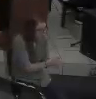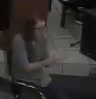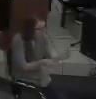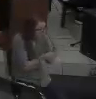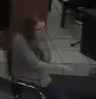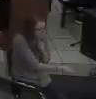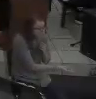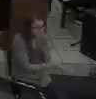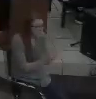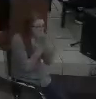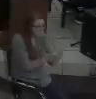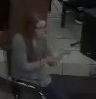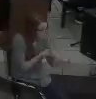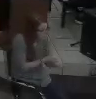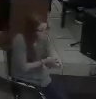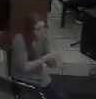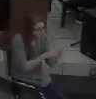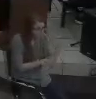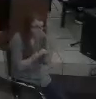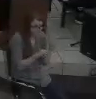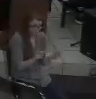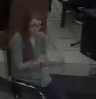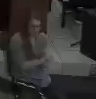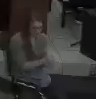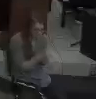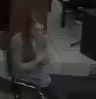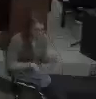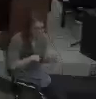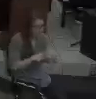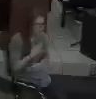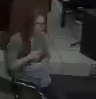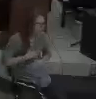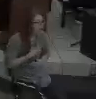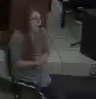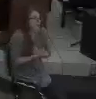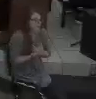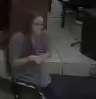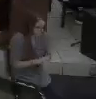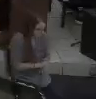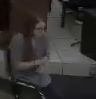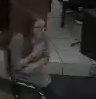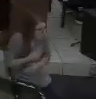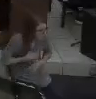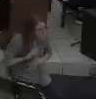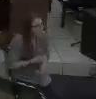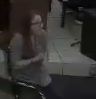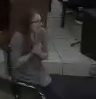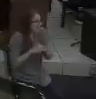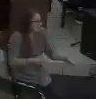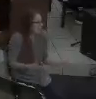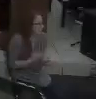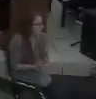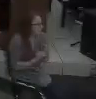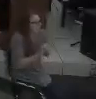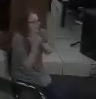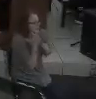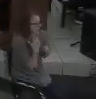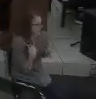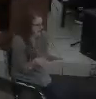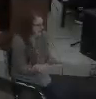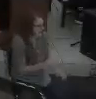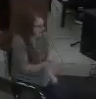so. So if you could help us, I'd appreciate it. I love doing it, I enjoy doing it, and I love welcoming people, so that's why I do it. Thank